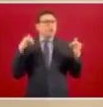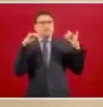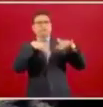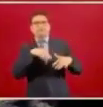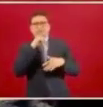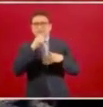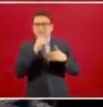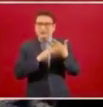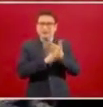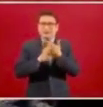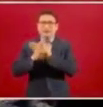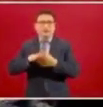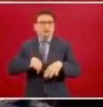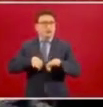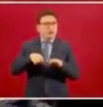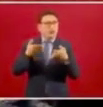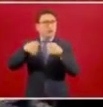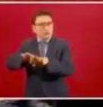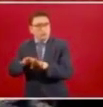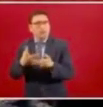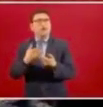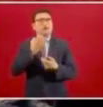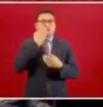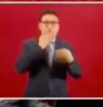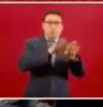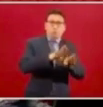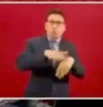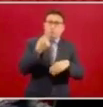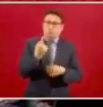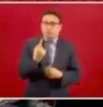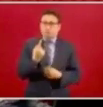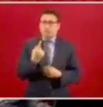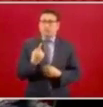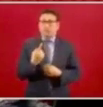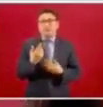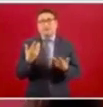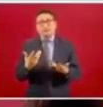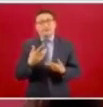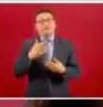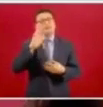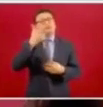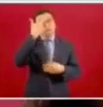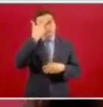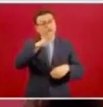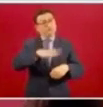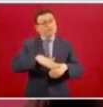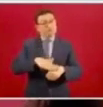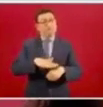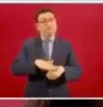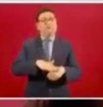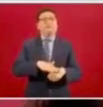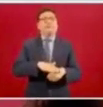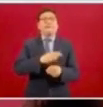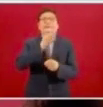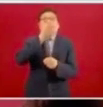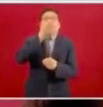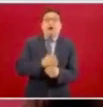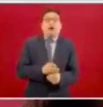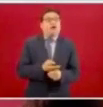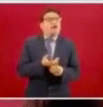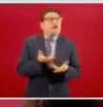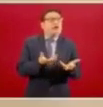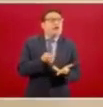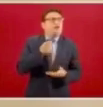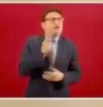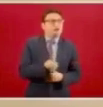more probable, more likely as we develop into phase 3. And then the question is, well, if it's relatively low,